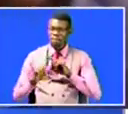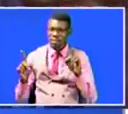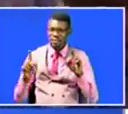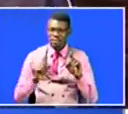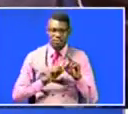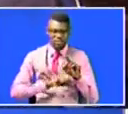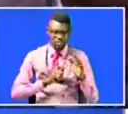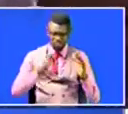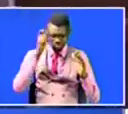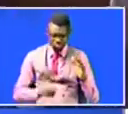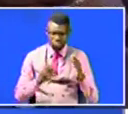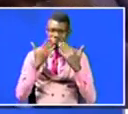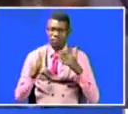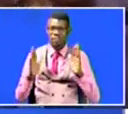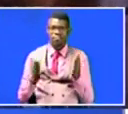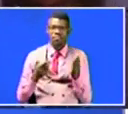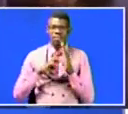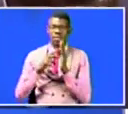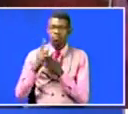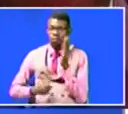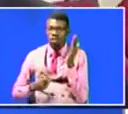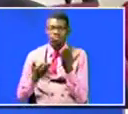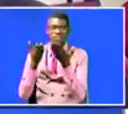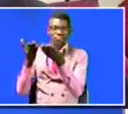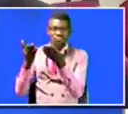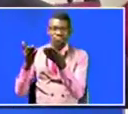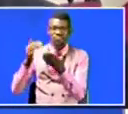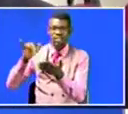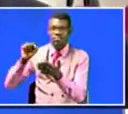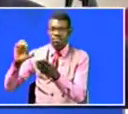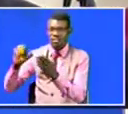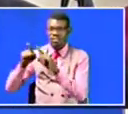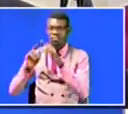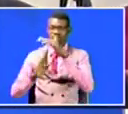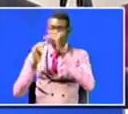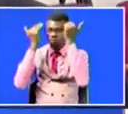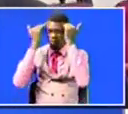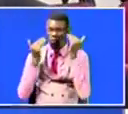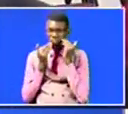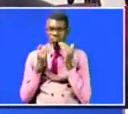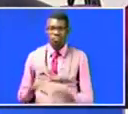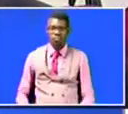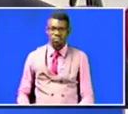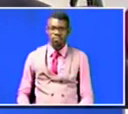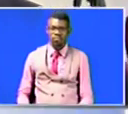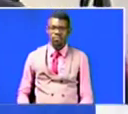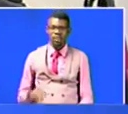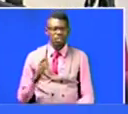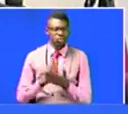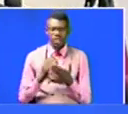mean to Ojwang, the Supreme Court, and the JSC? It vindicates what the judge has said all